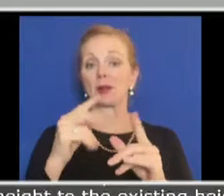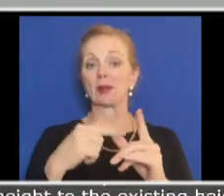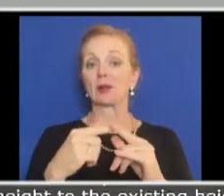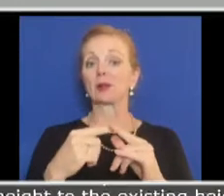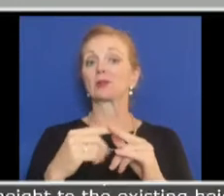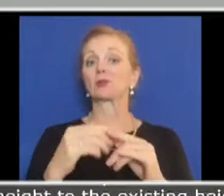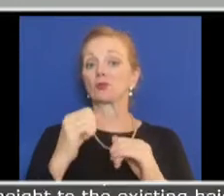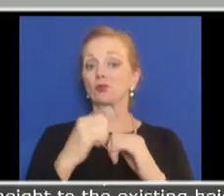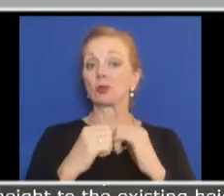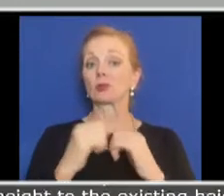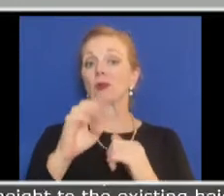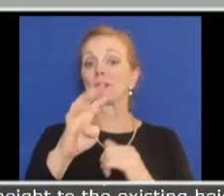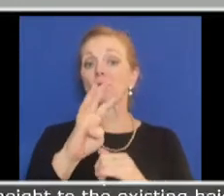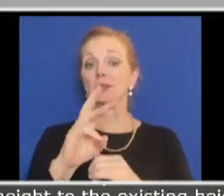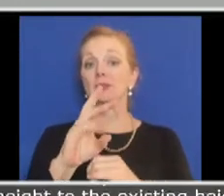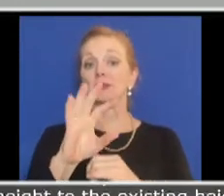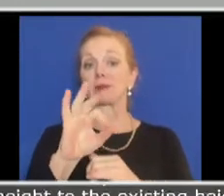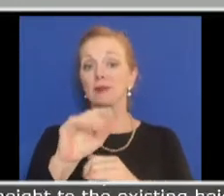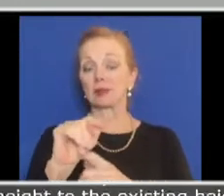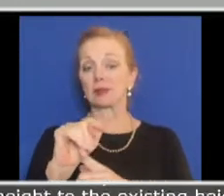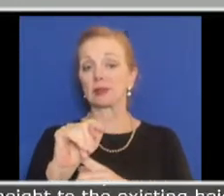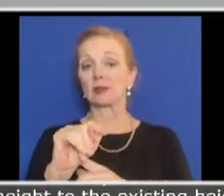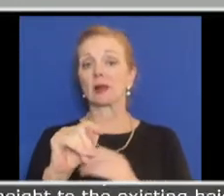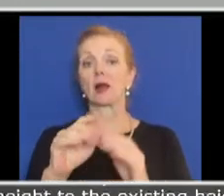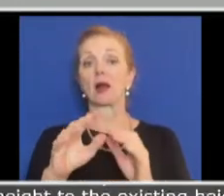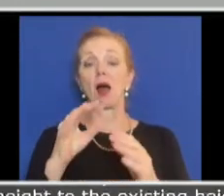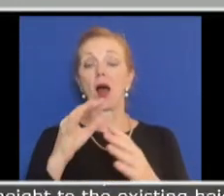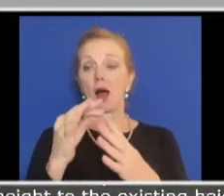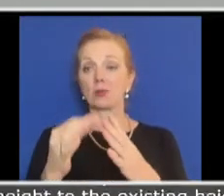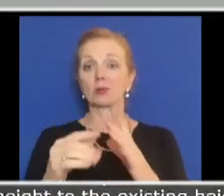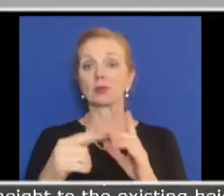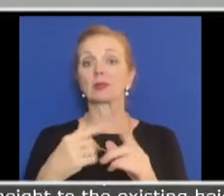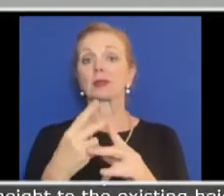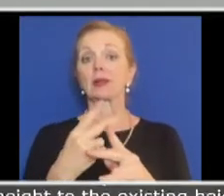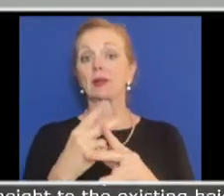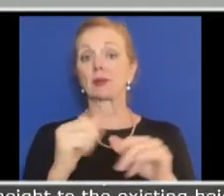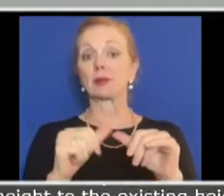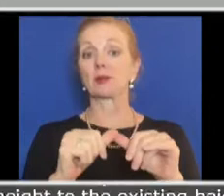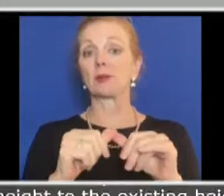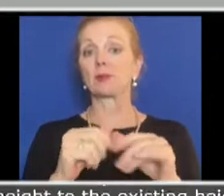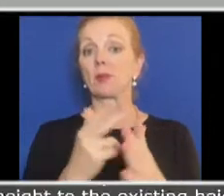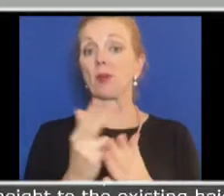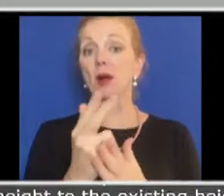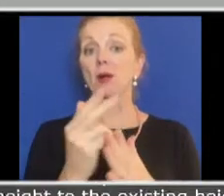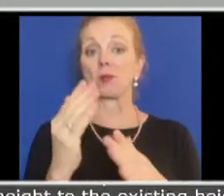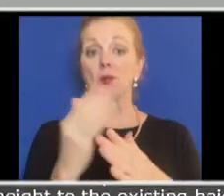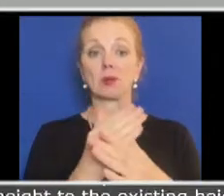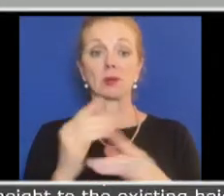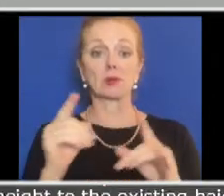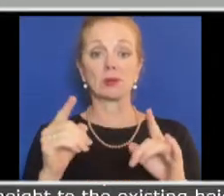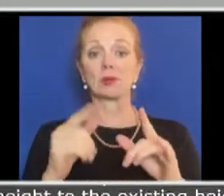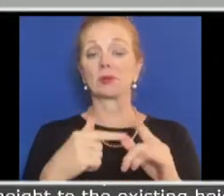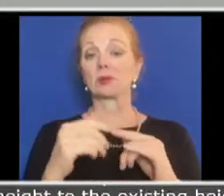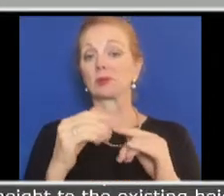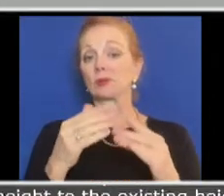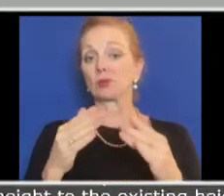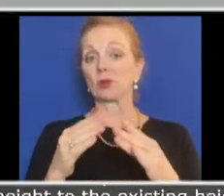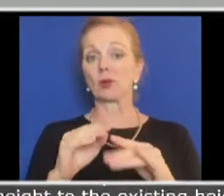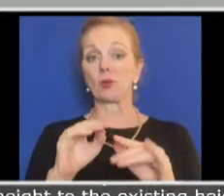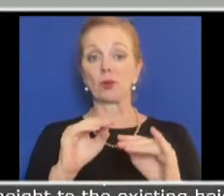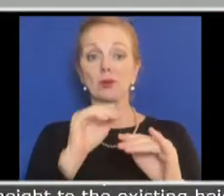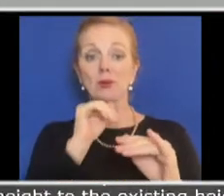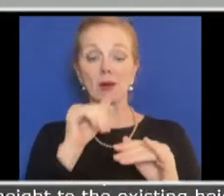of the structure at 46 feet optional Provisions are requested to keep the existing parking and maneuvering between the existing building and Street while not